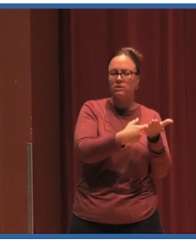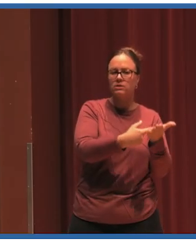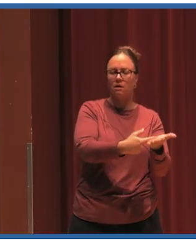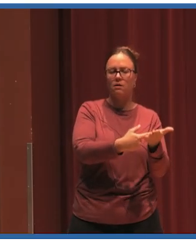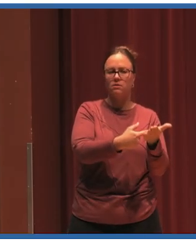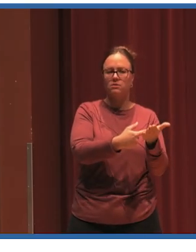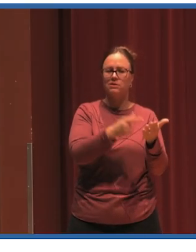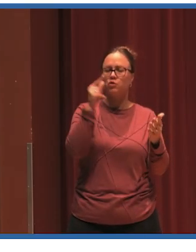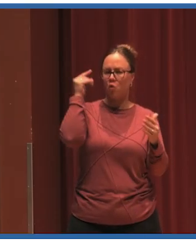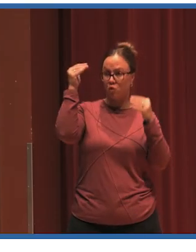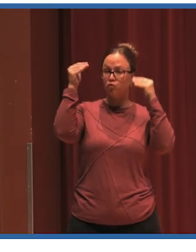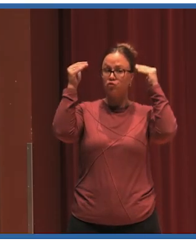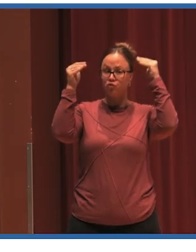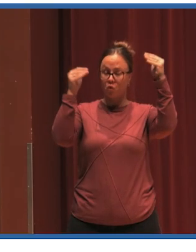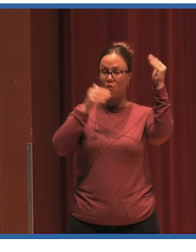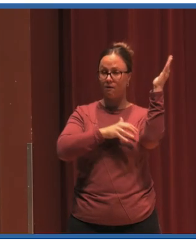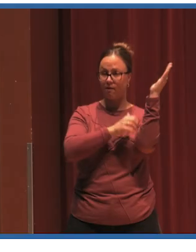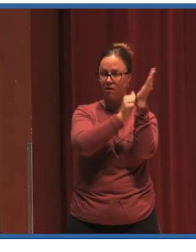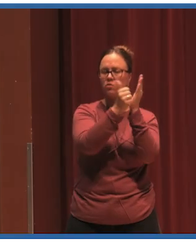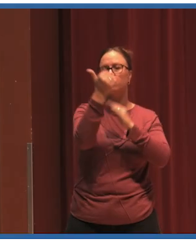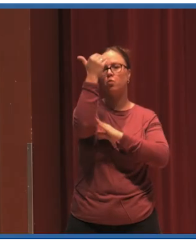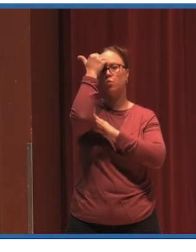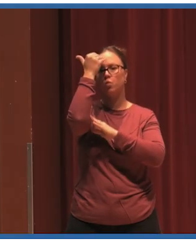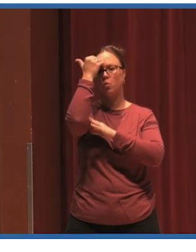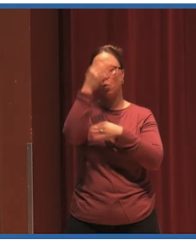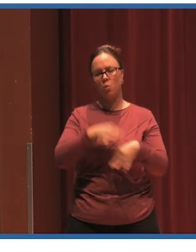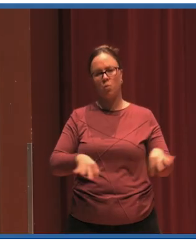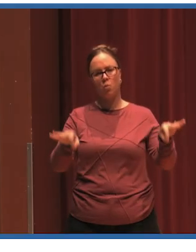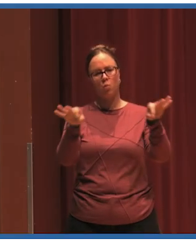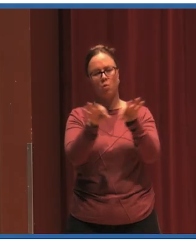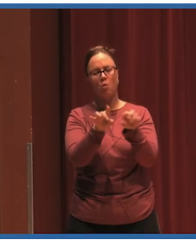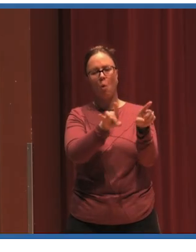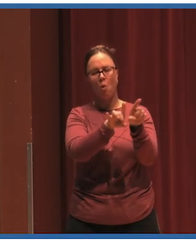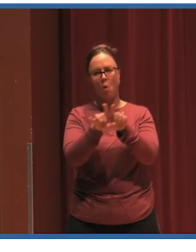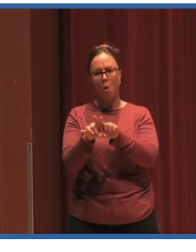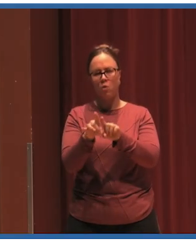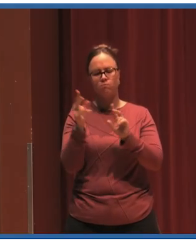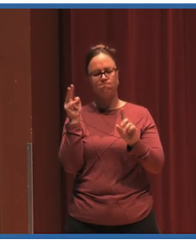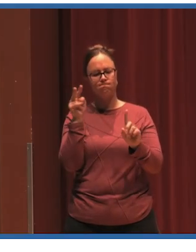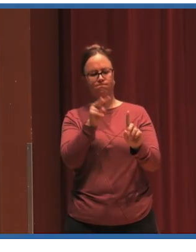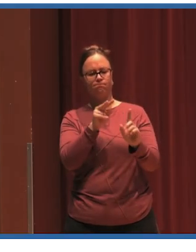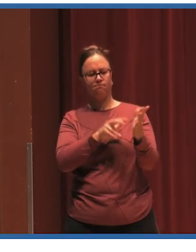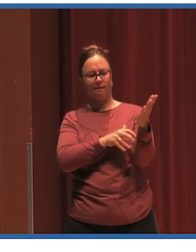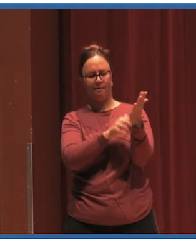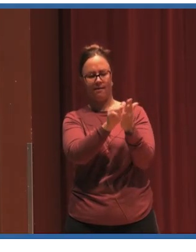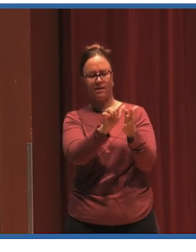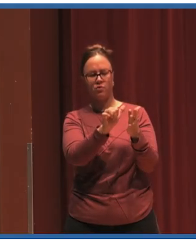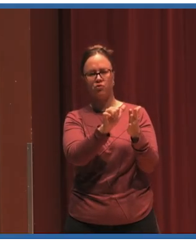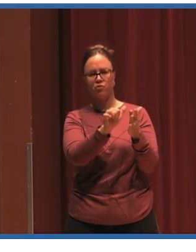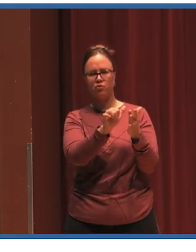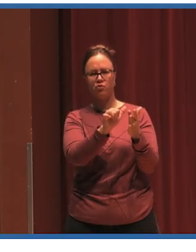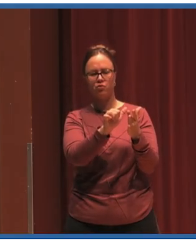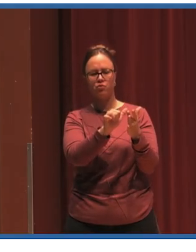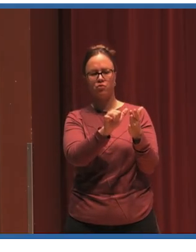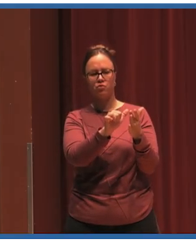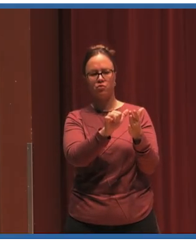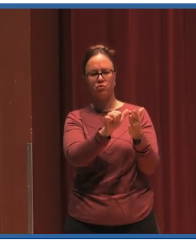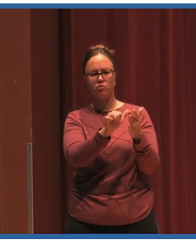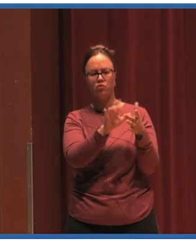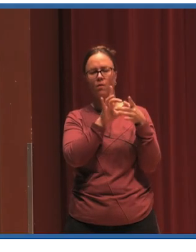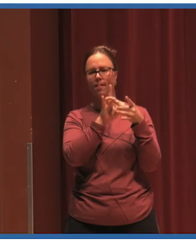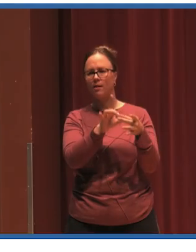largely adult cancers, we know how important it is to also look at cancers among